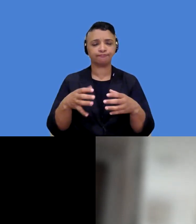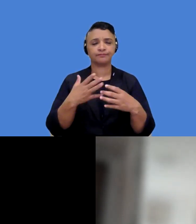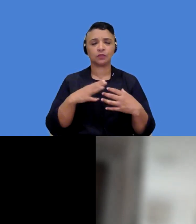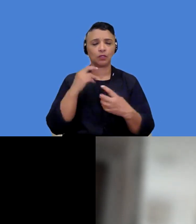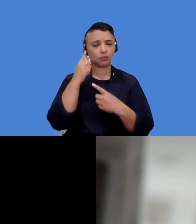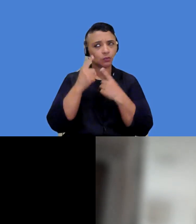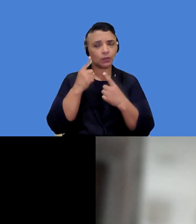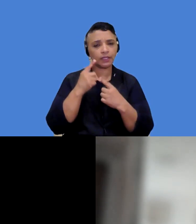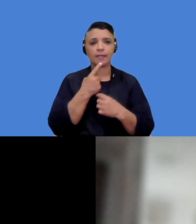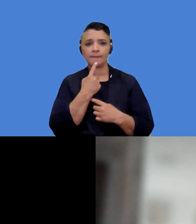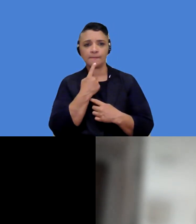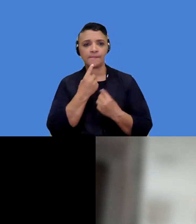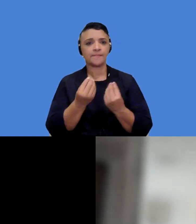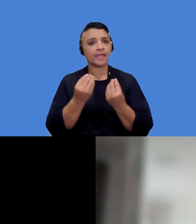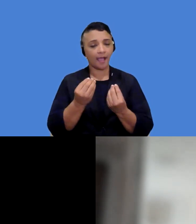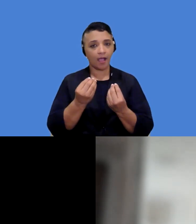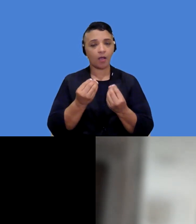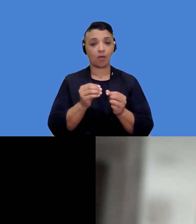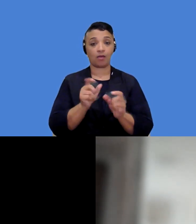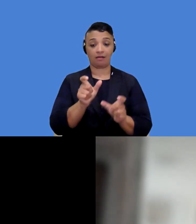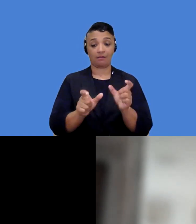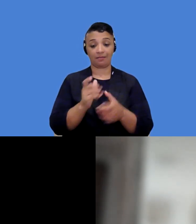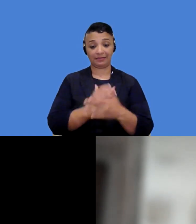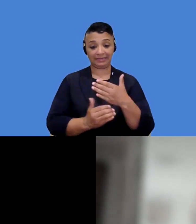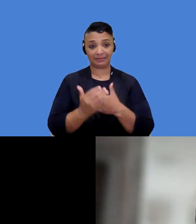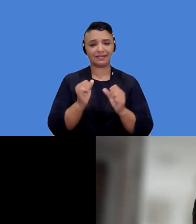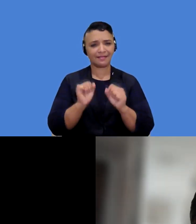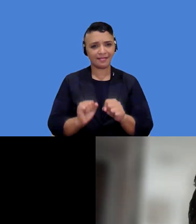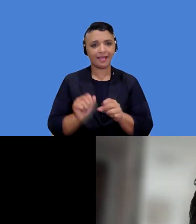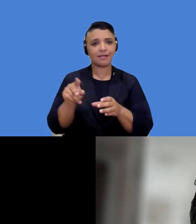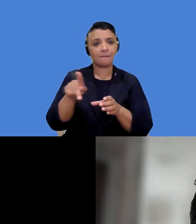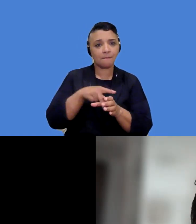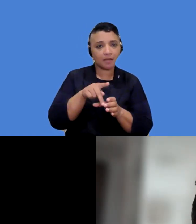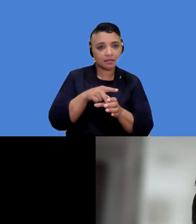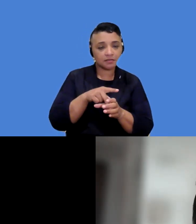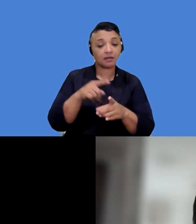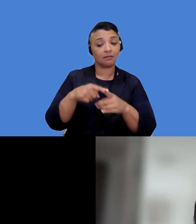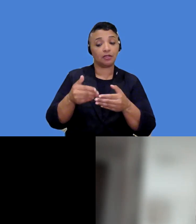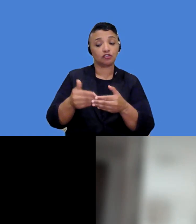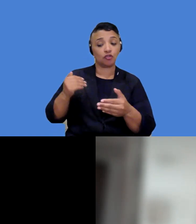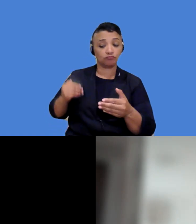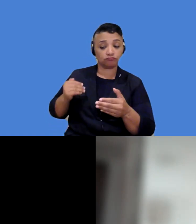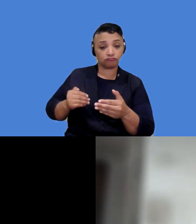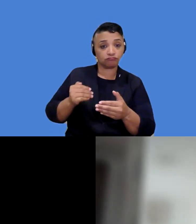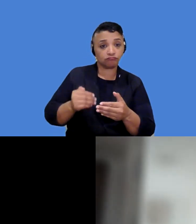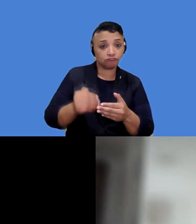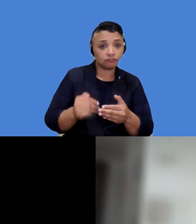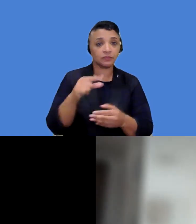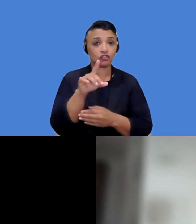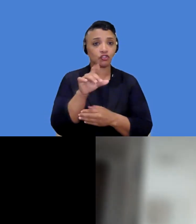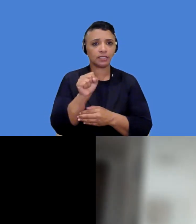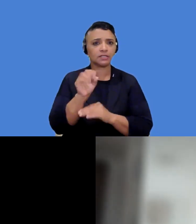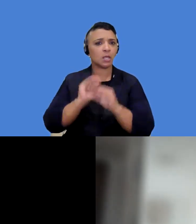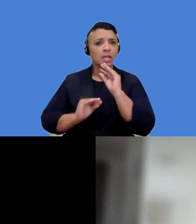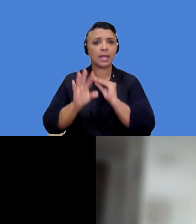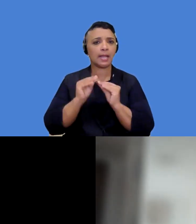of participation and lessons learned from previous GDS cycles, and also